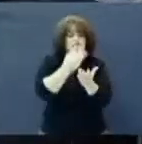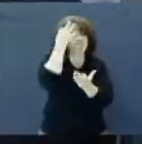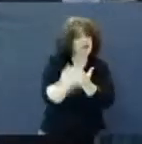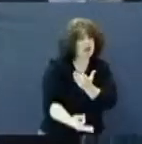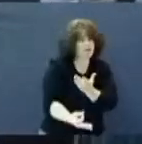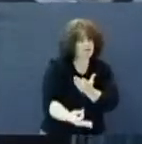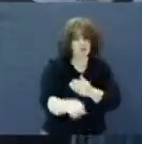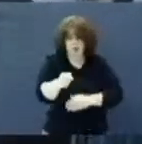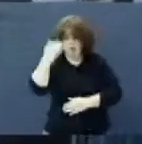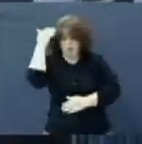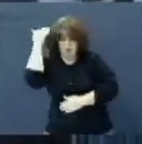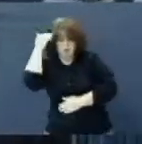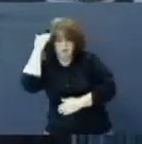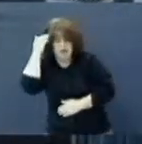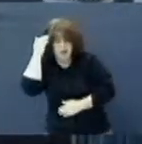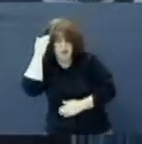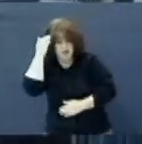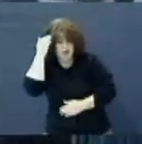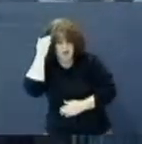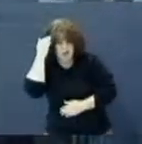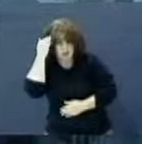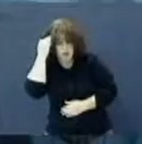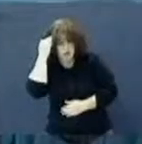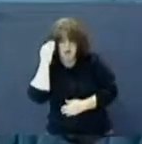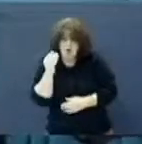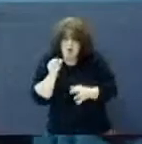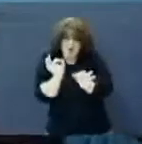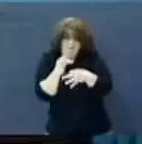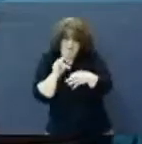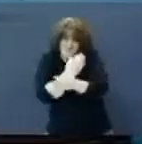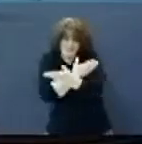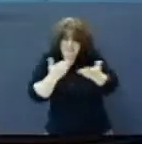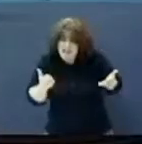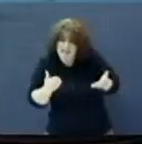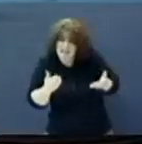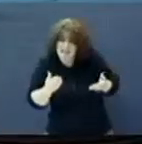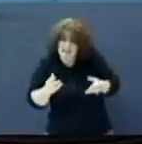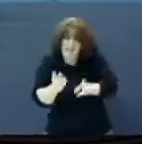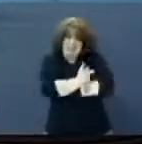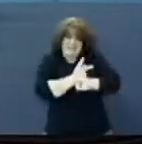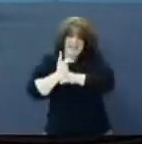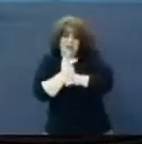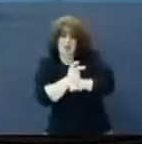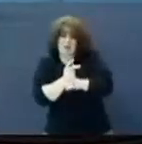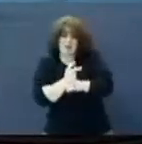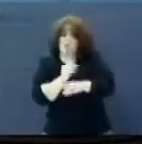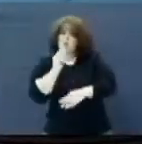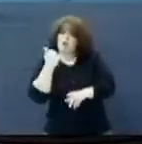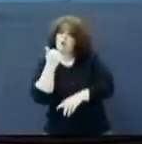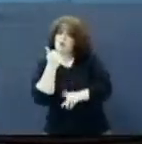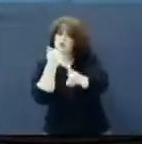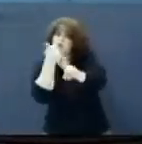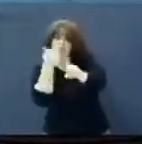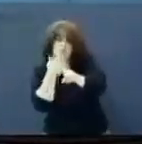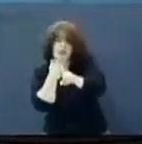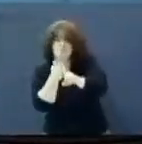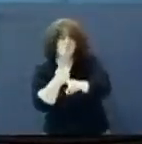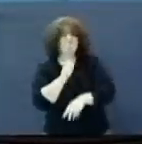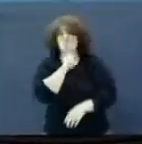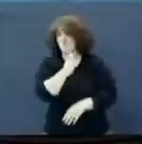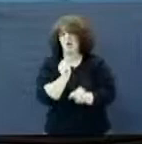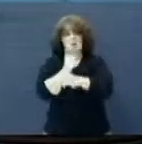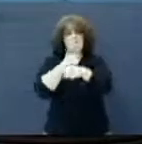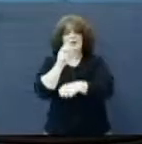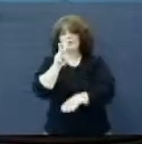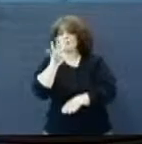You think your mentality and you can manipulate things and you're able to take care of yourself? You won't make it 24 hours without